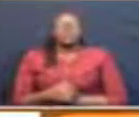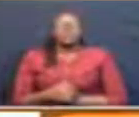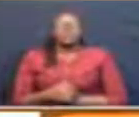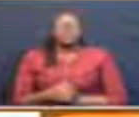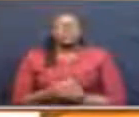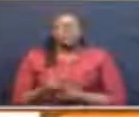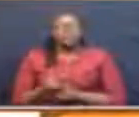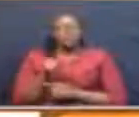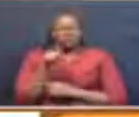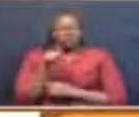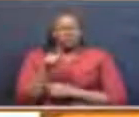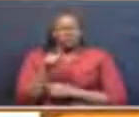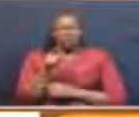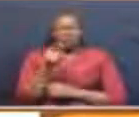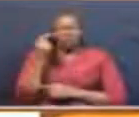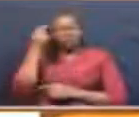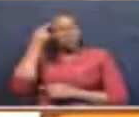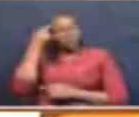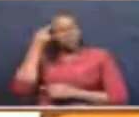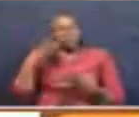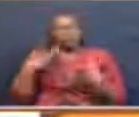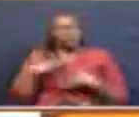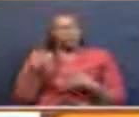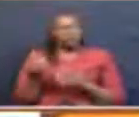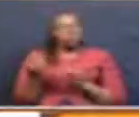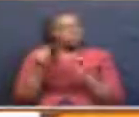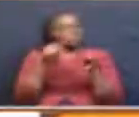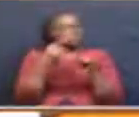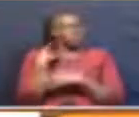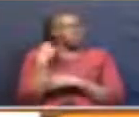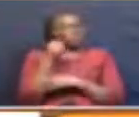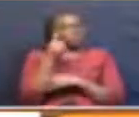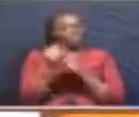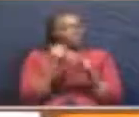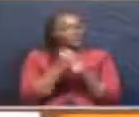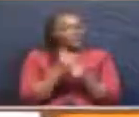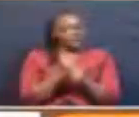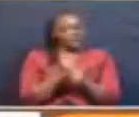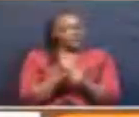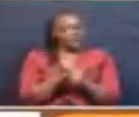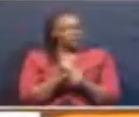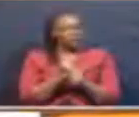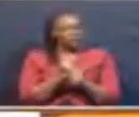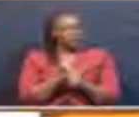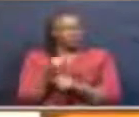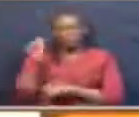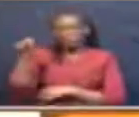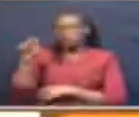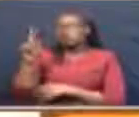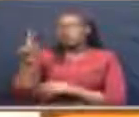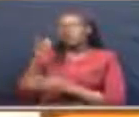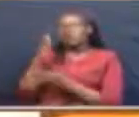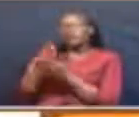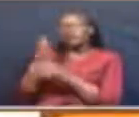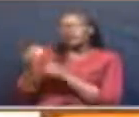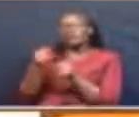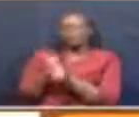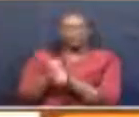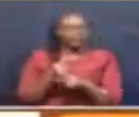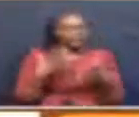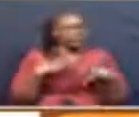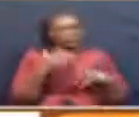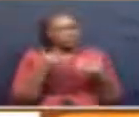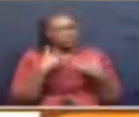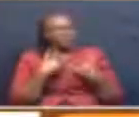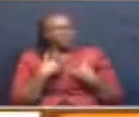Do you're still saying these people moved in there within a year or so? Yeah, just the last 1 year or so. 1 year and a half. So these people that